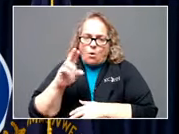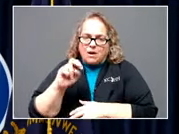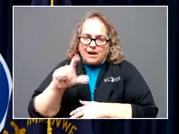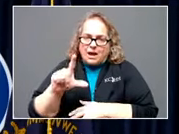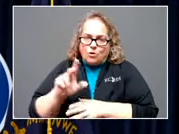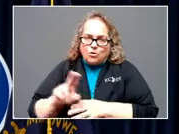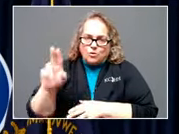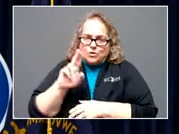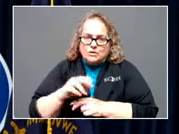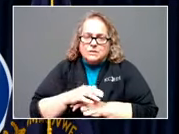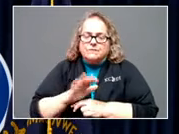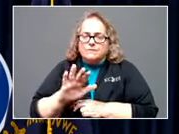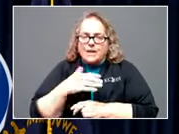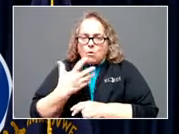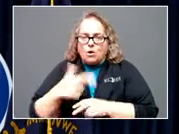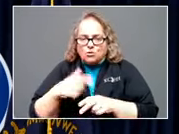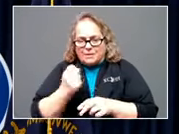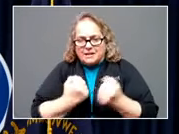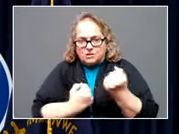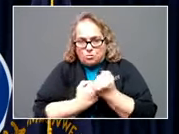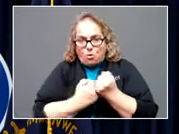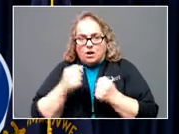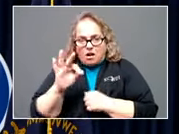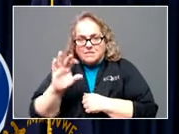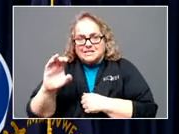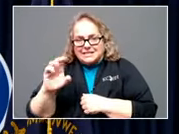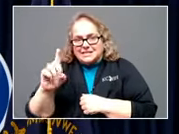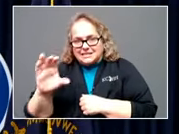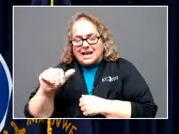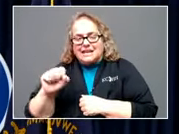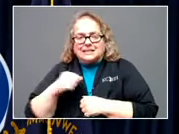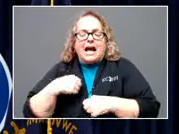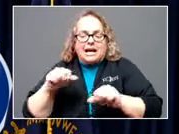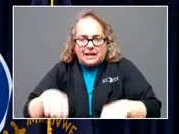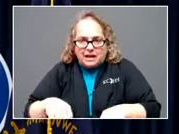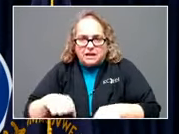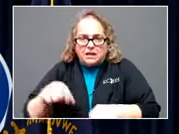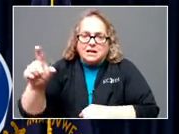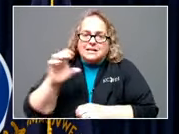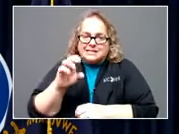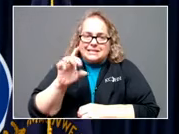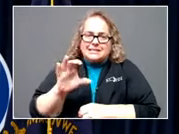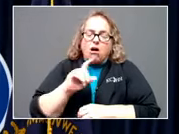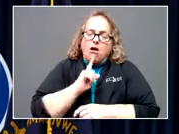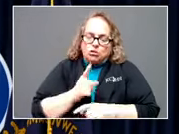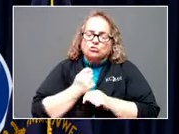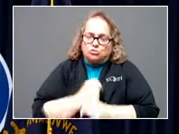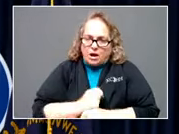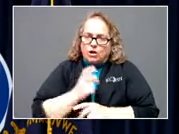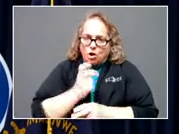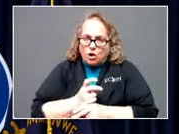want to be as supportive of the CDC as I can. They are trying, but the level of